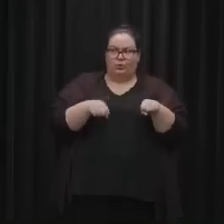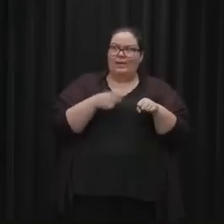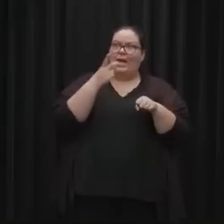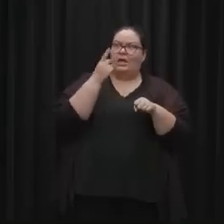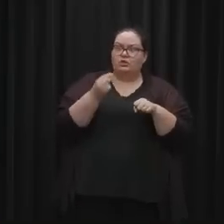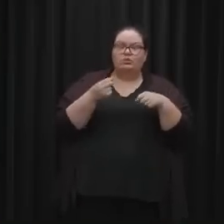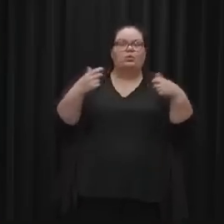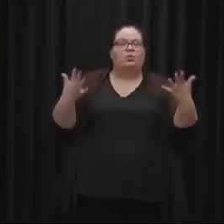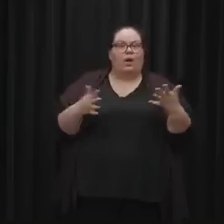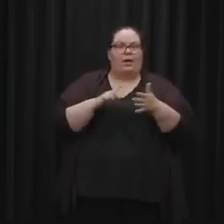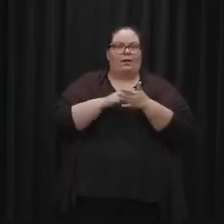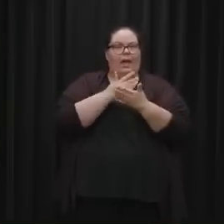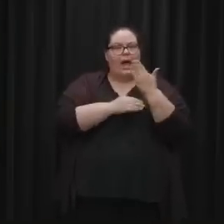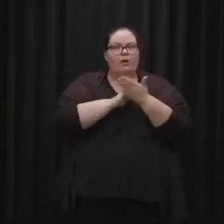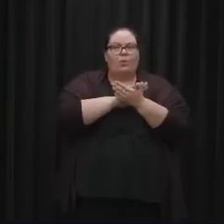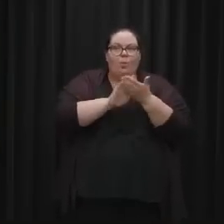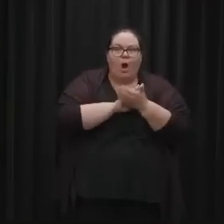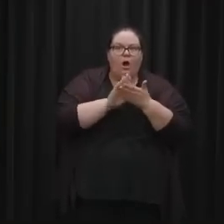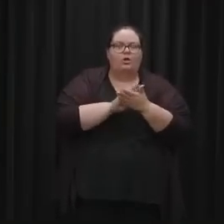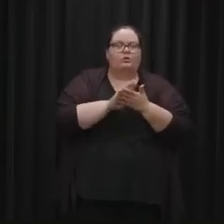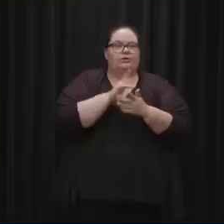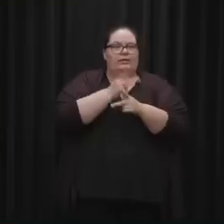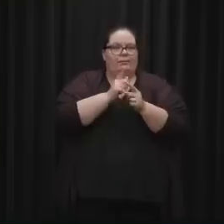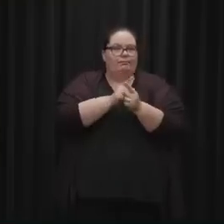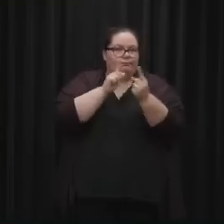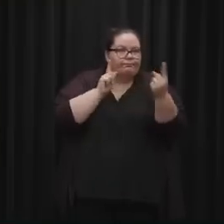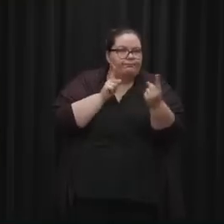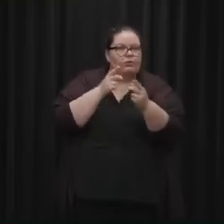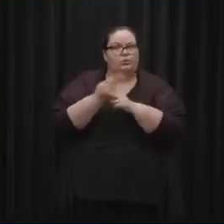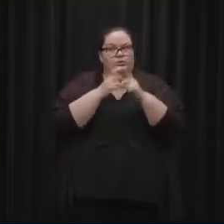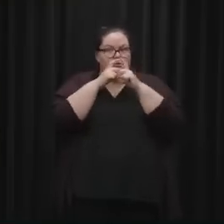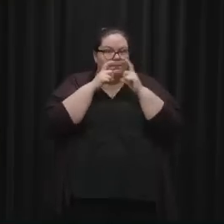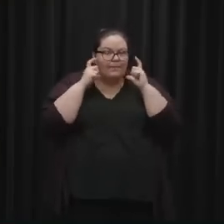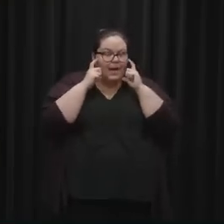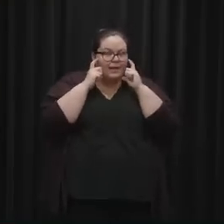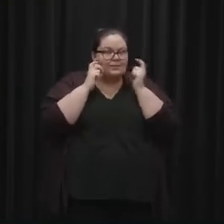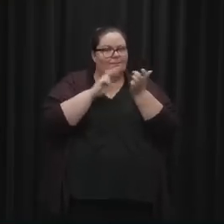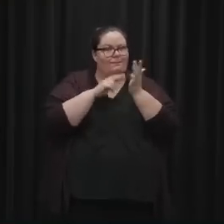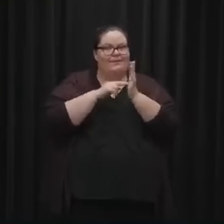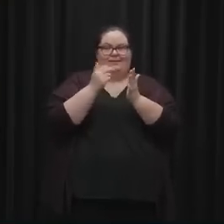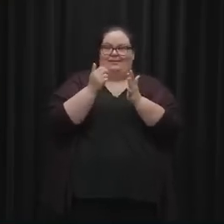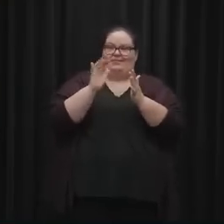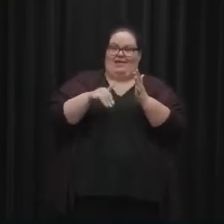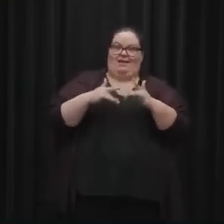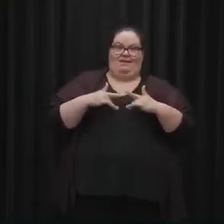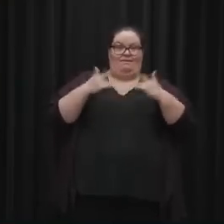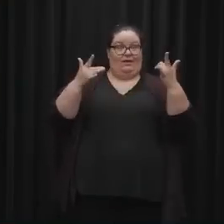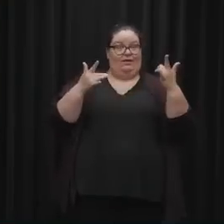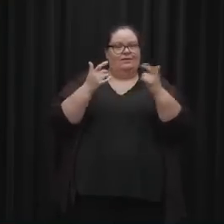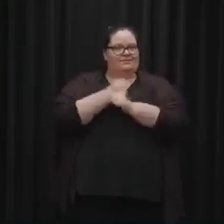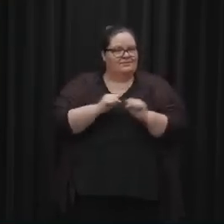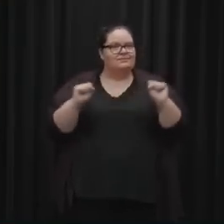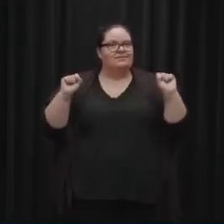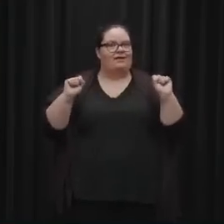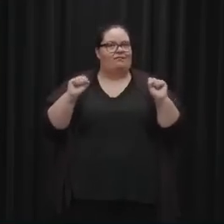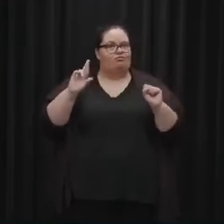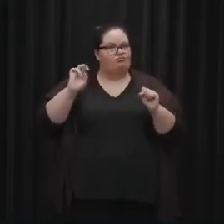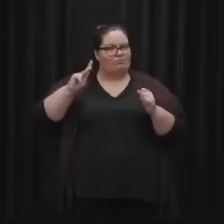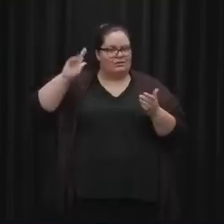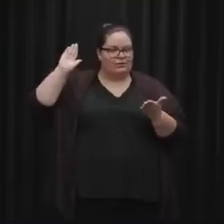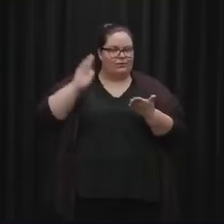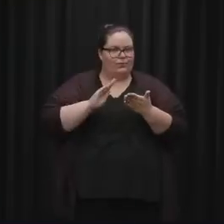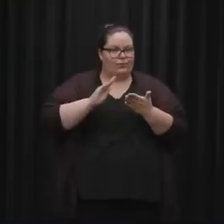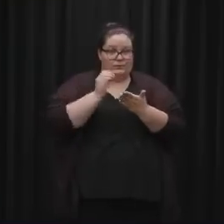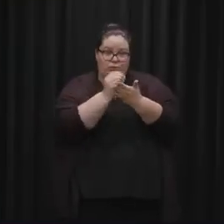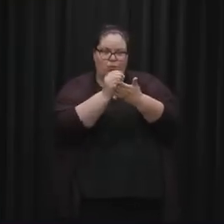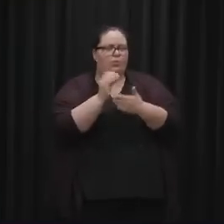you can do to make your activities safer. The safest possible, to reduce the risk to being as low as possible. The risk will never